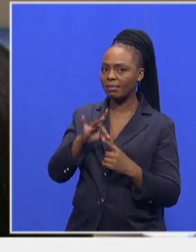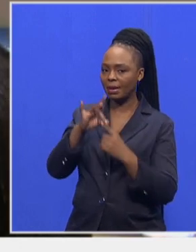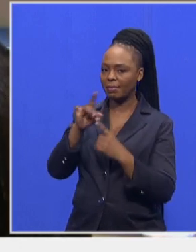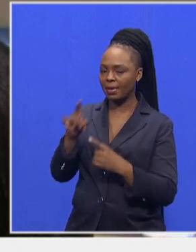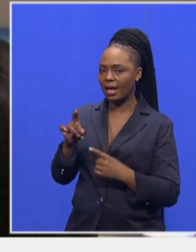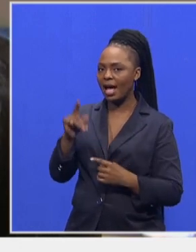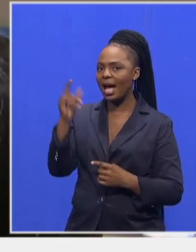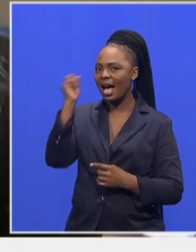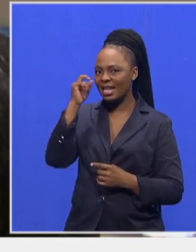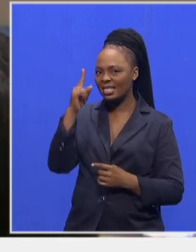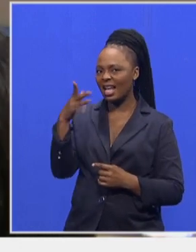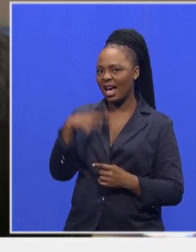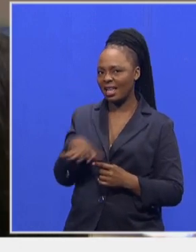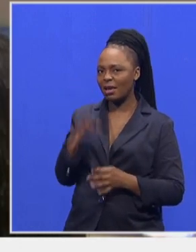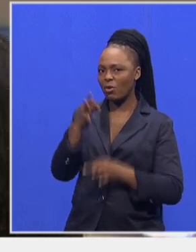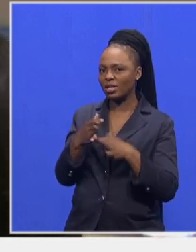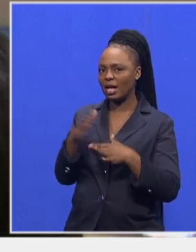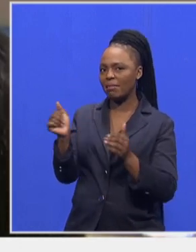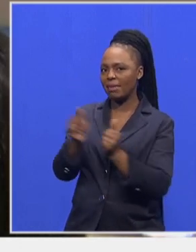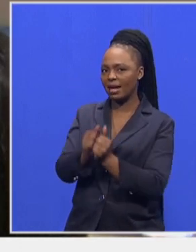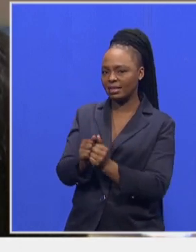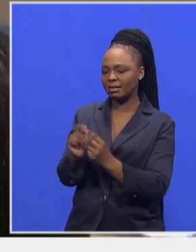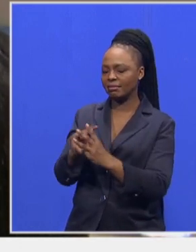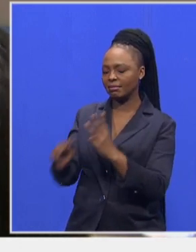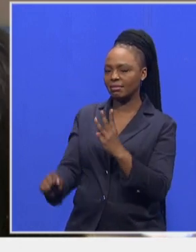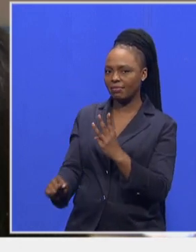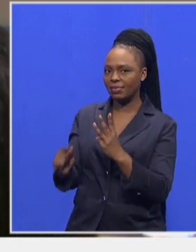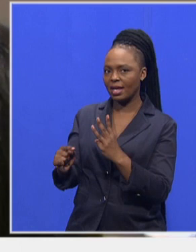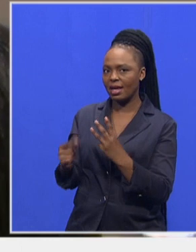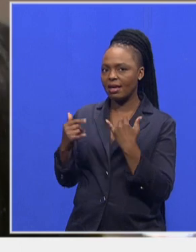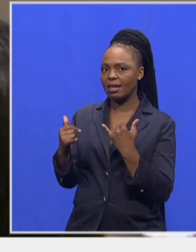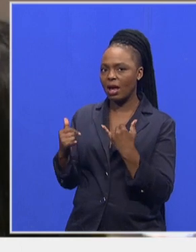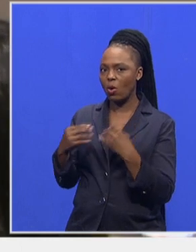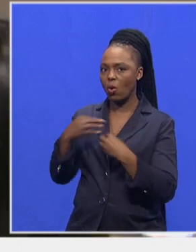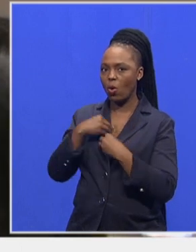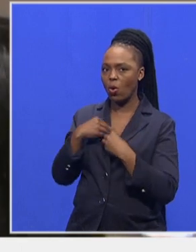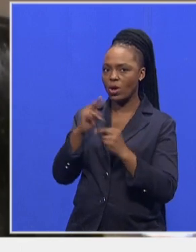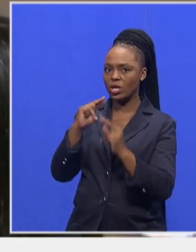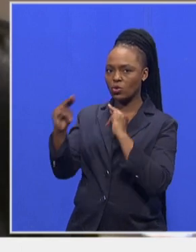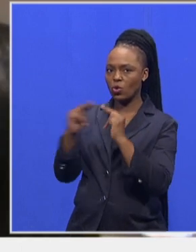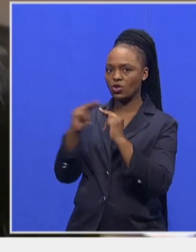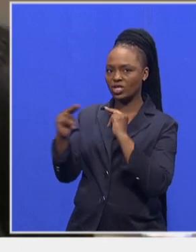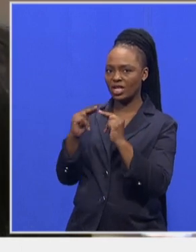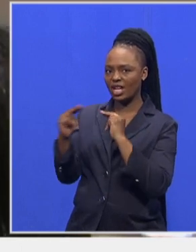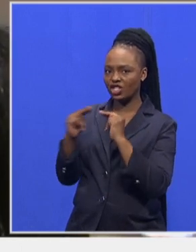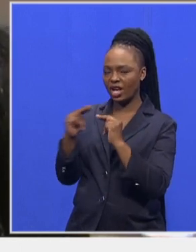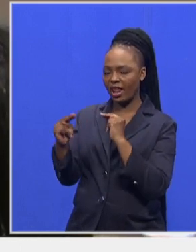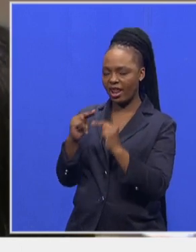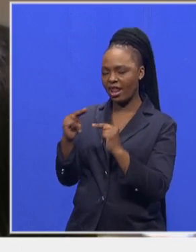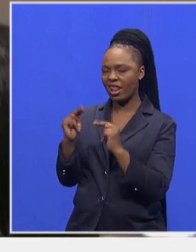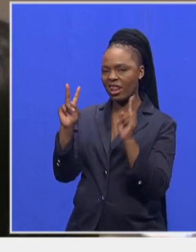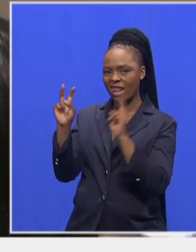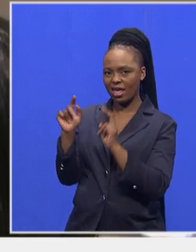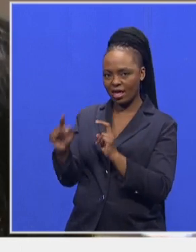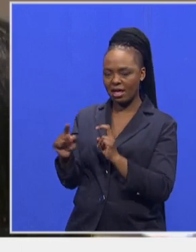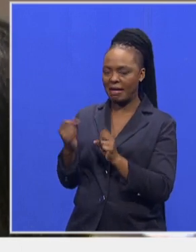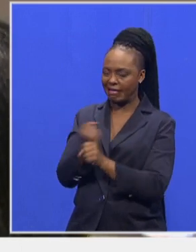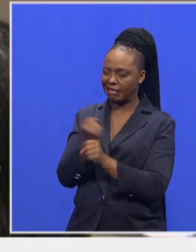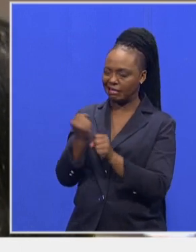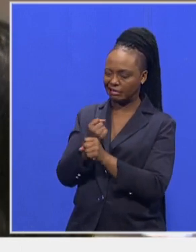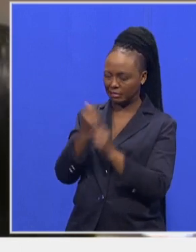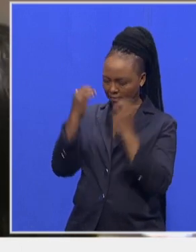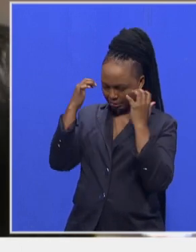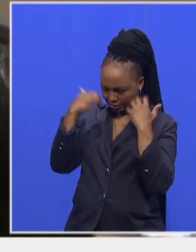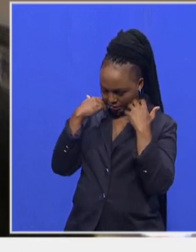multi-party coalition, has also been doing their own negotiations. They've worked hard behind the scenes